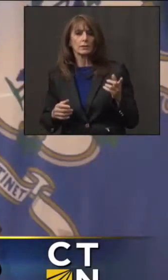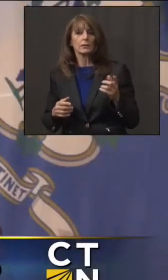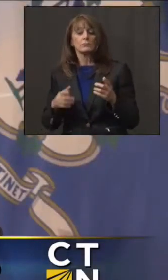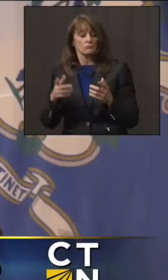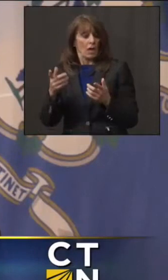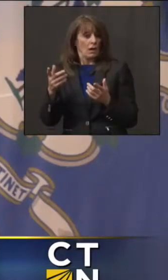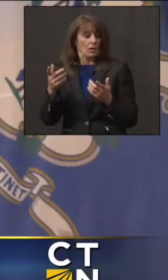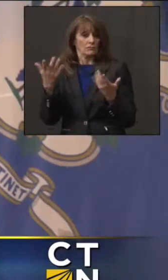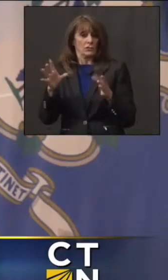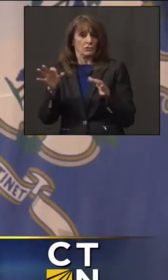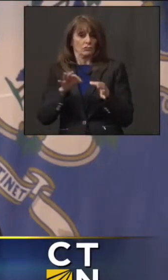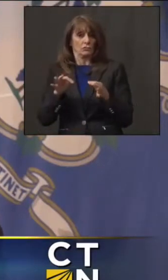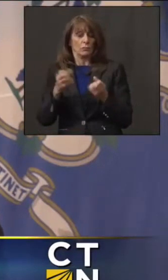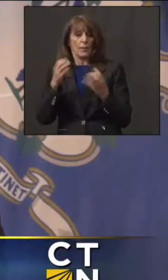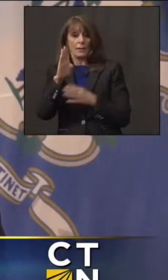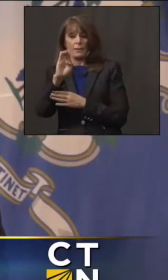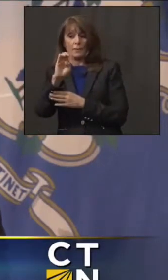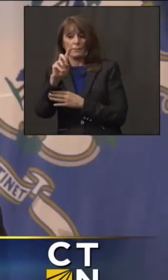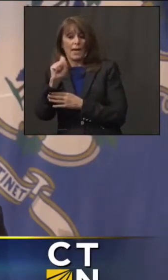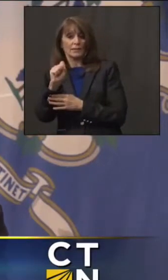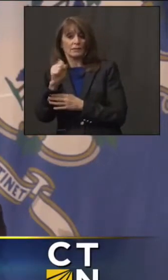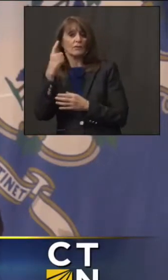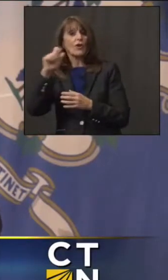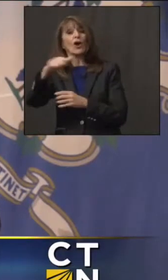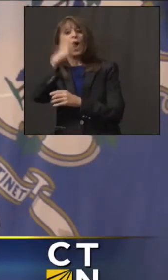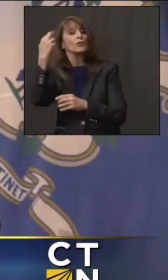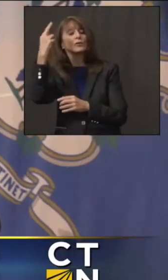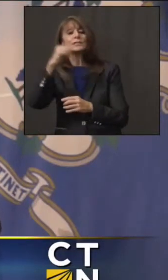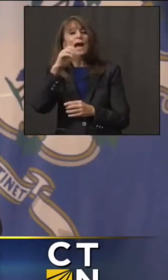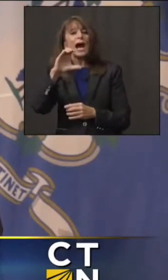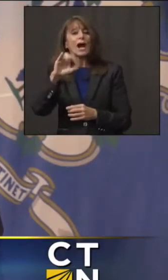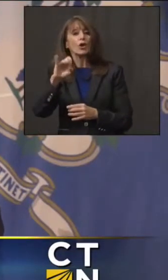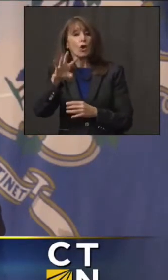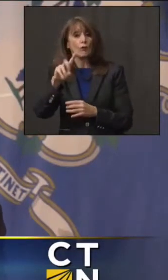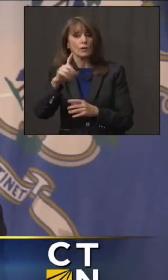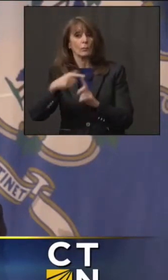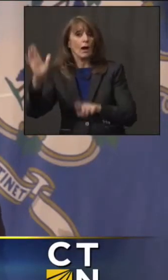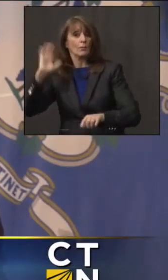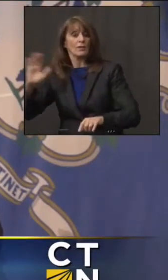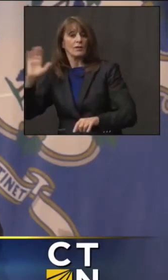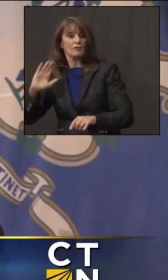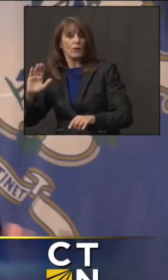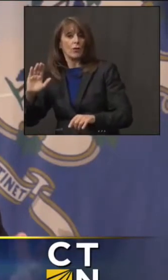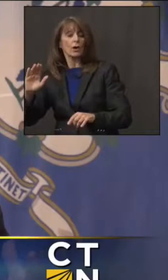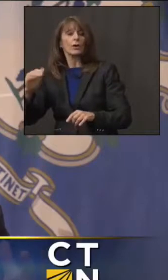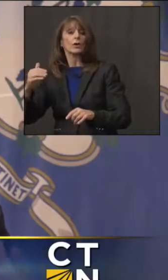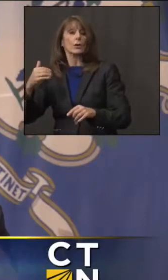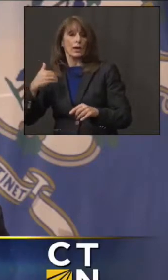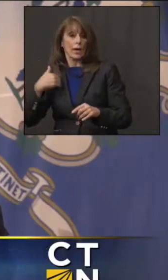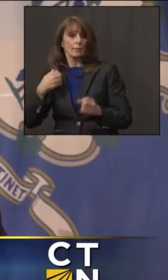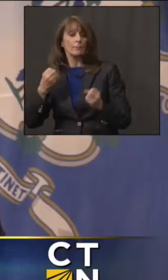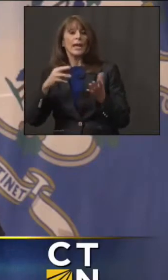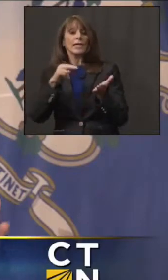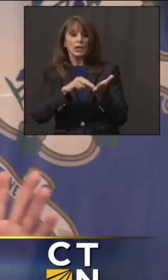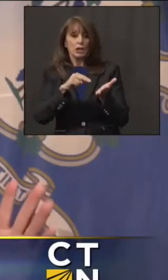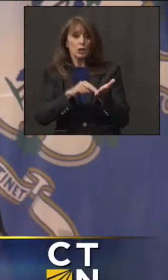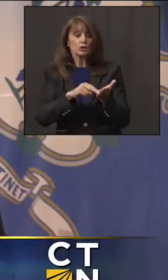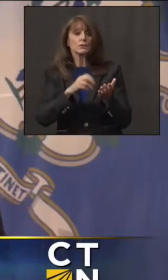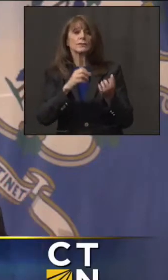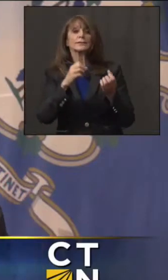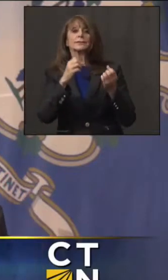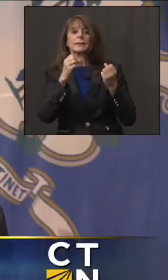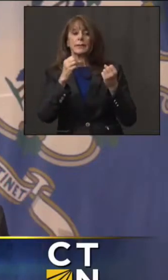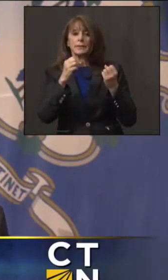you've heard, are taken up by elective surgeries right now. Last time around, we freed up a lot of nurses and capacity